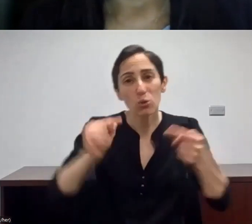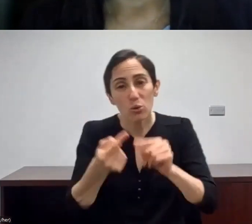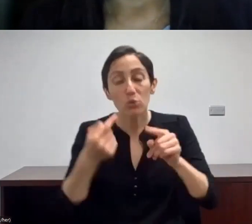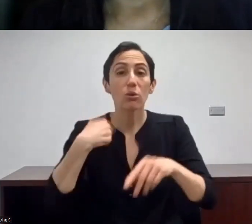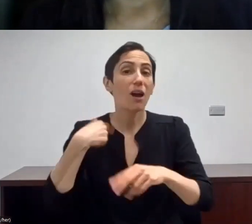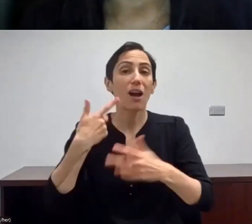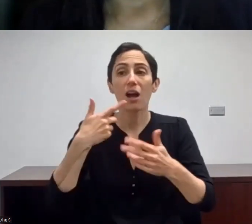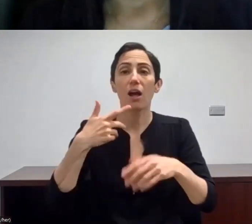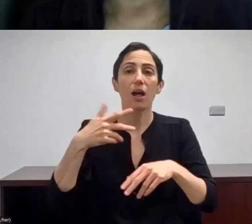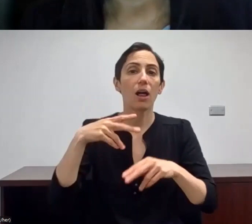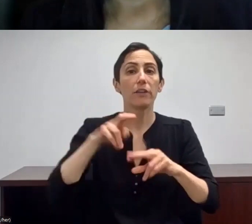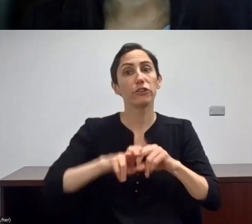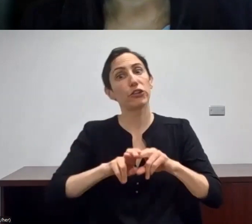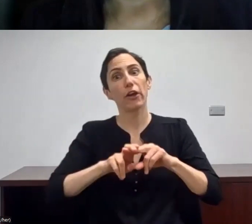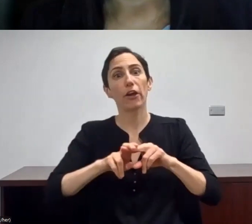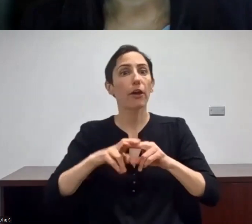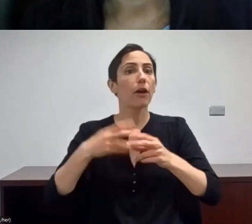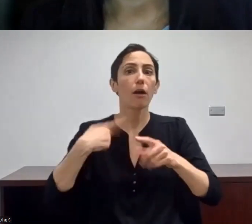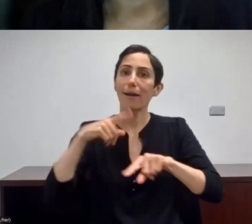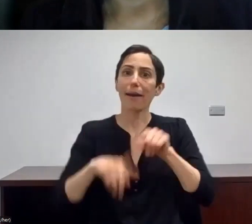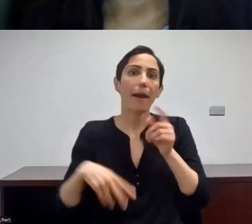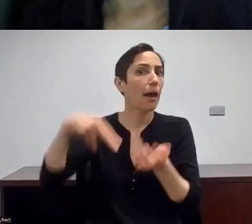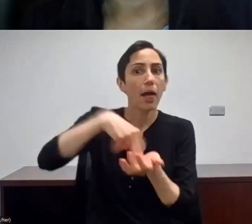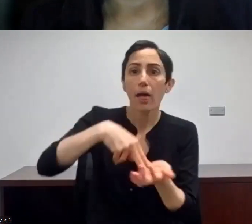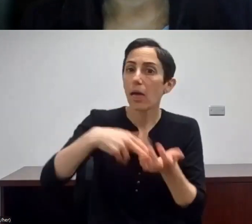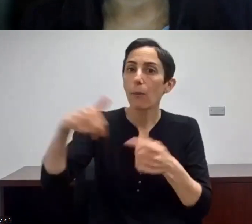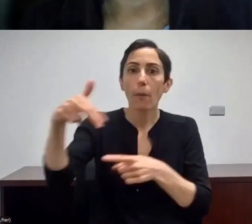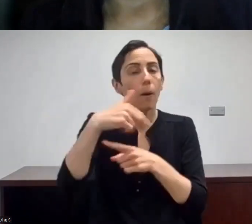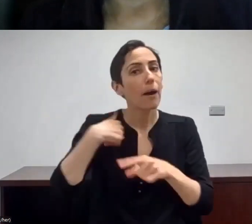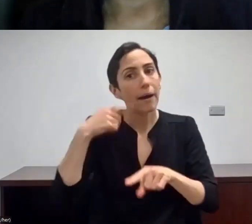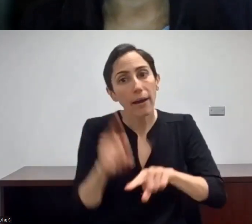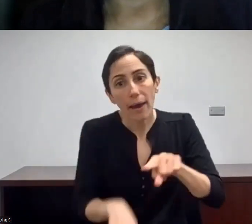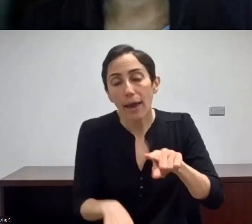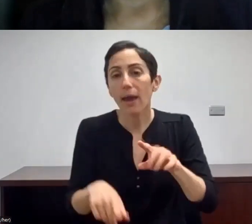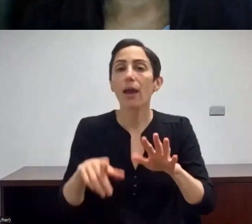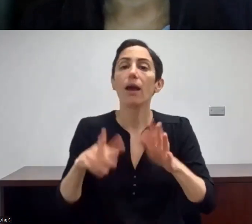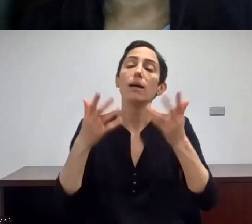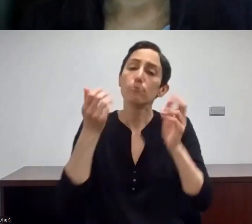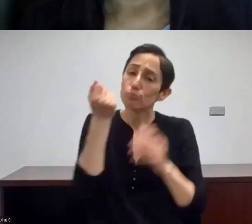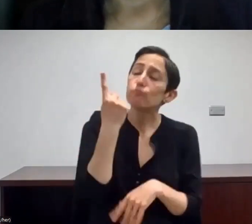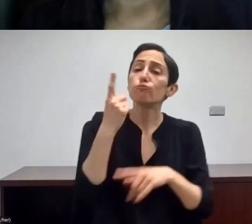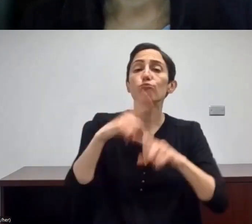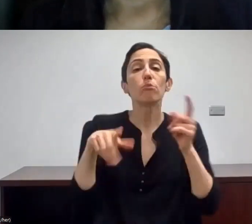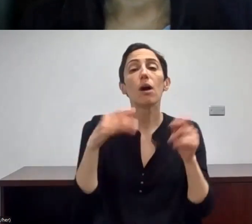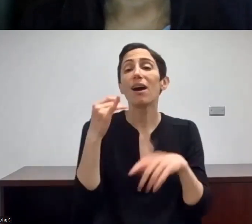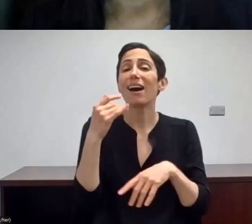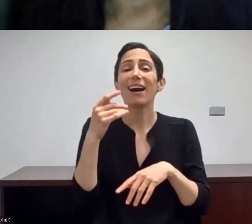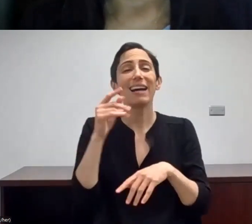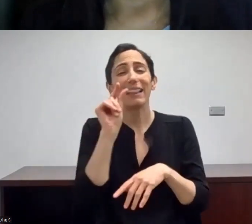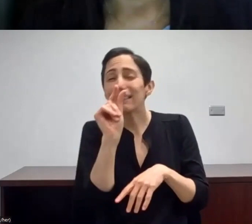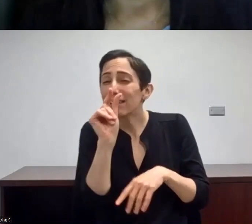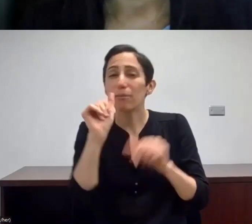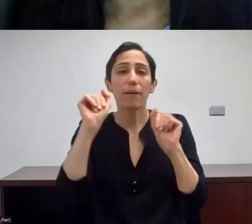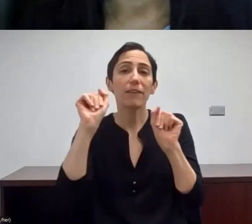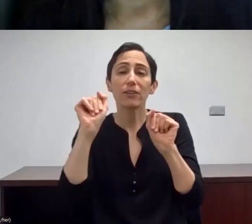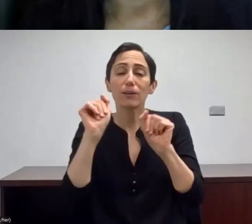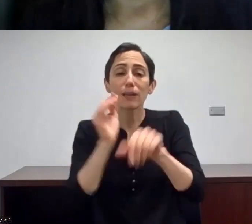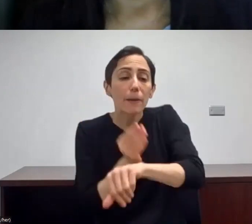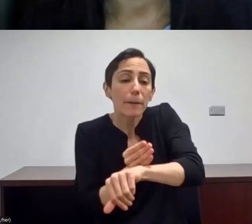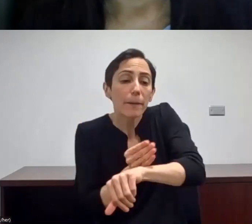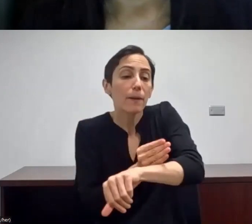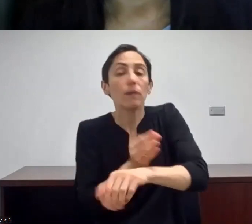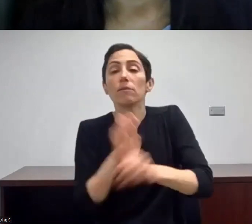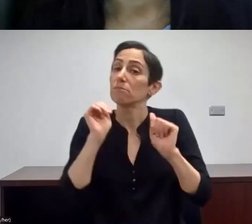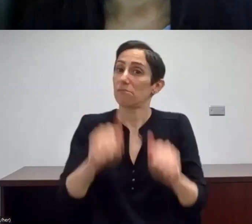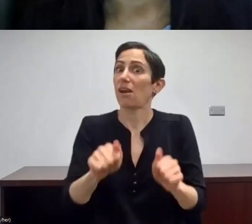you're moving, increasing steps by just a small prevalence amount, like 10%, that increases outcome. And